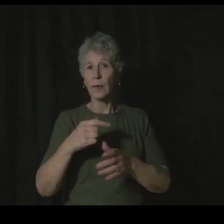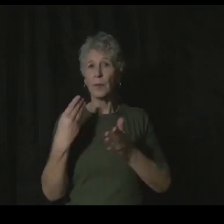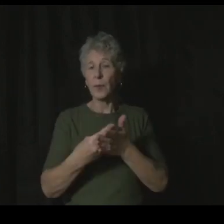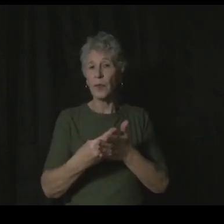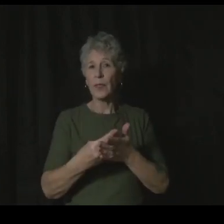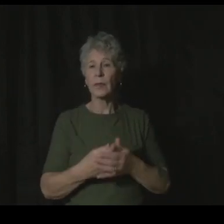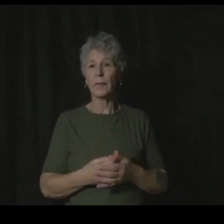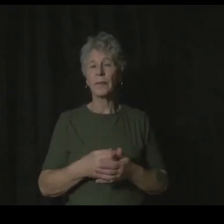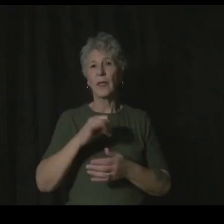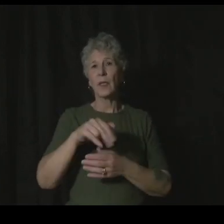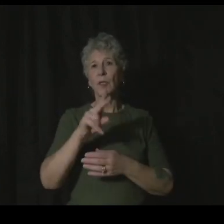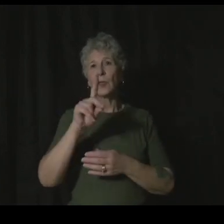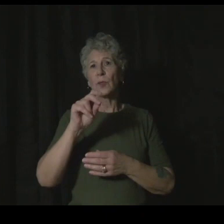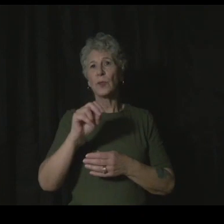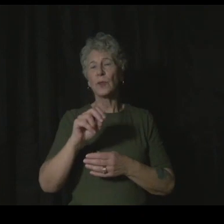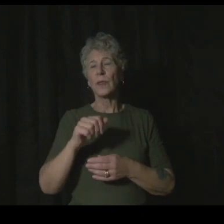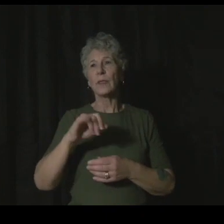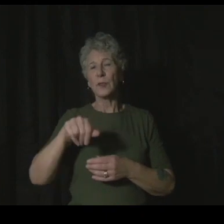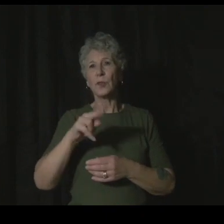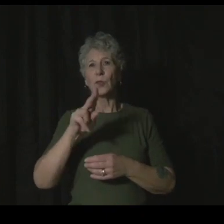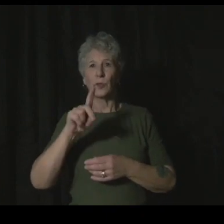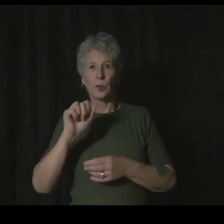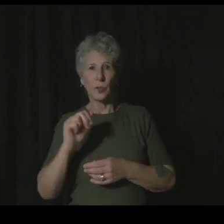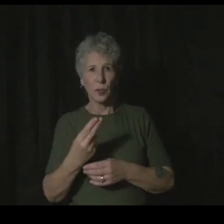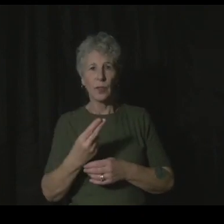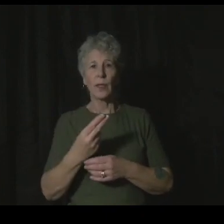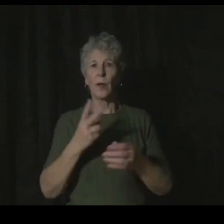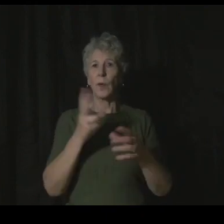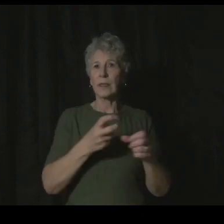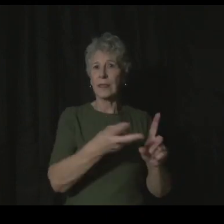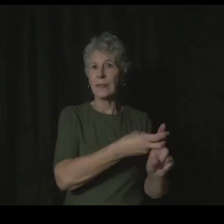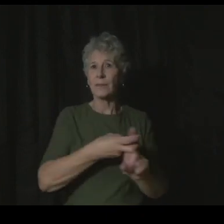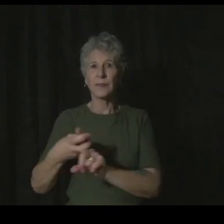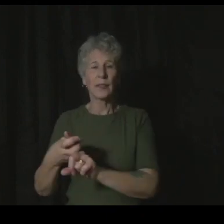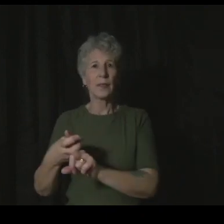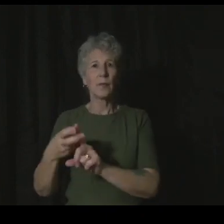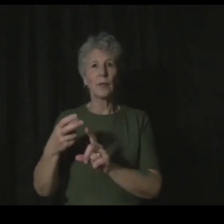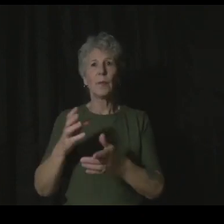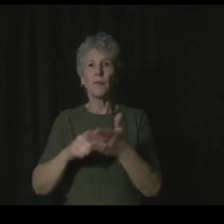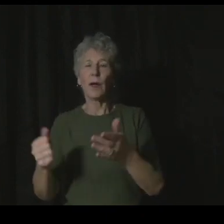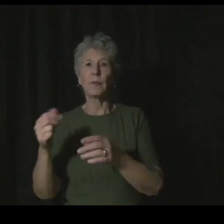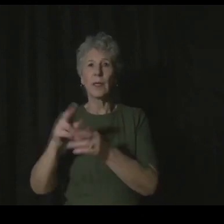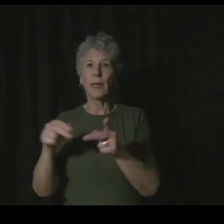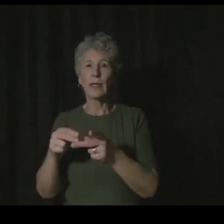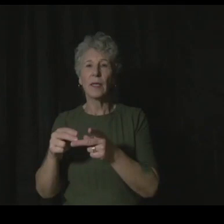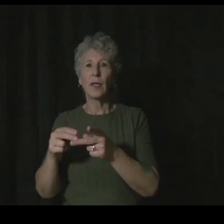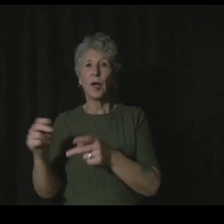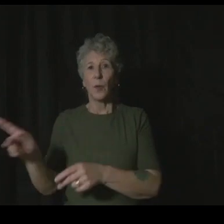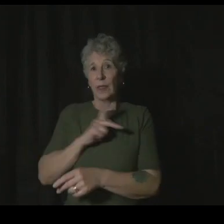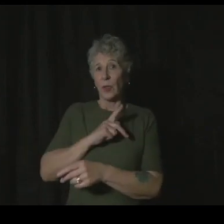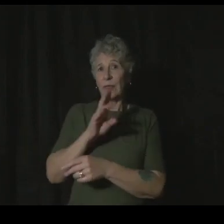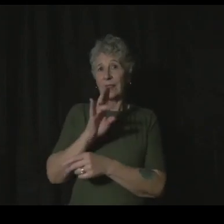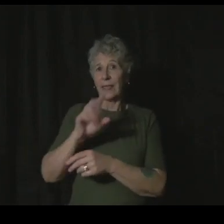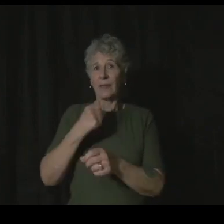Judah was captivated by Babylon in 586 BC and taken out of the land, only to return 70 years later,